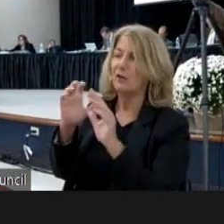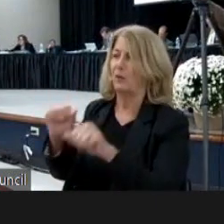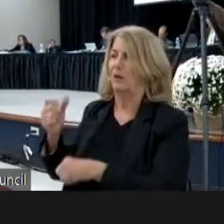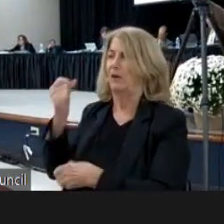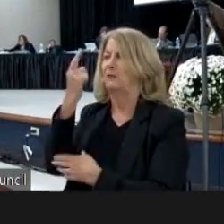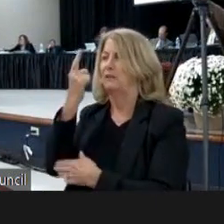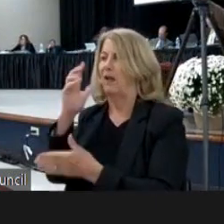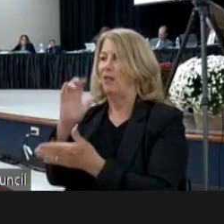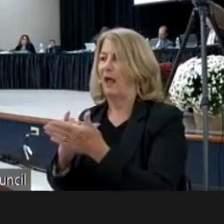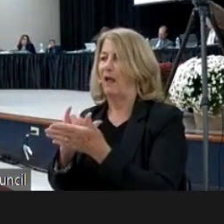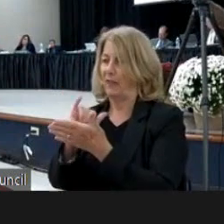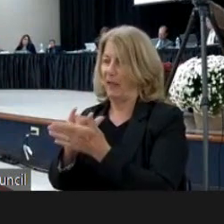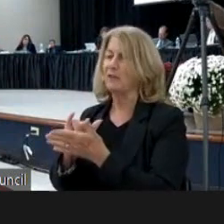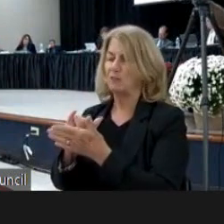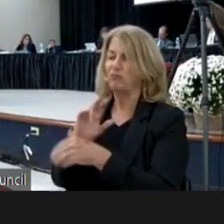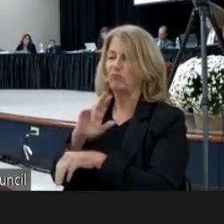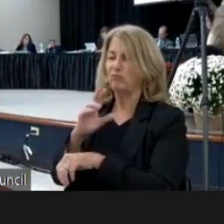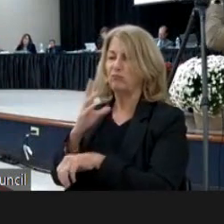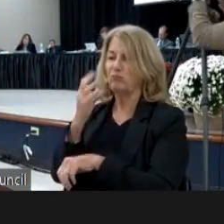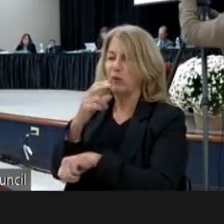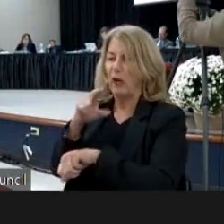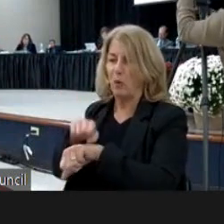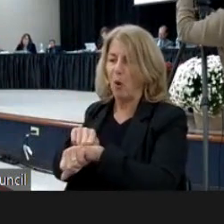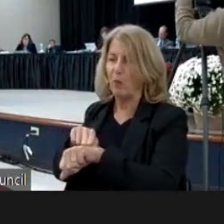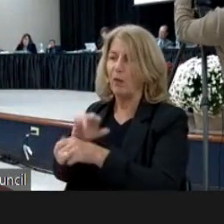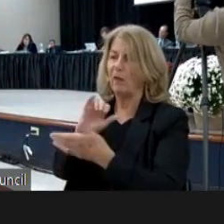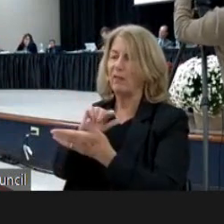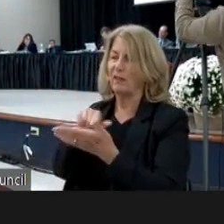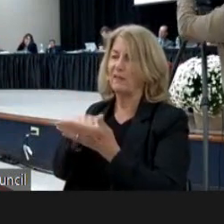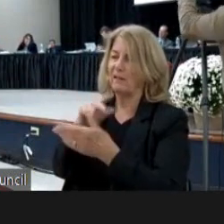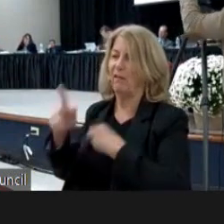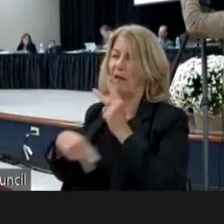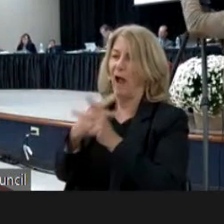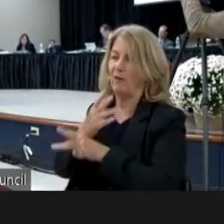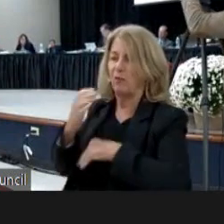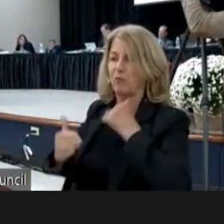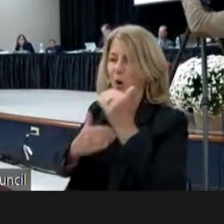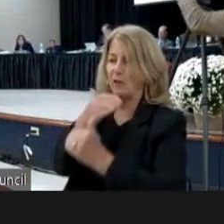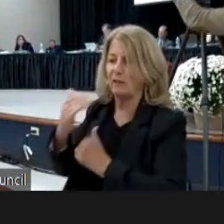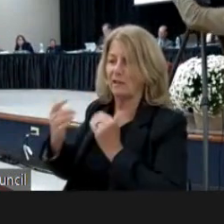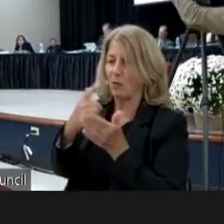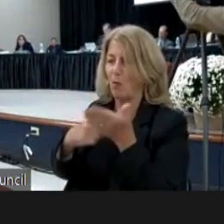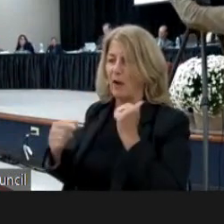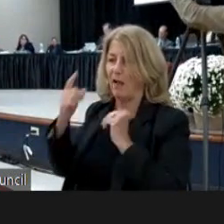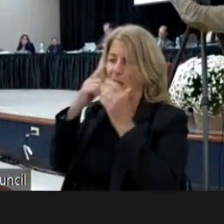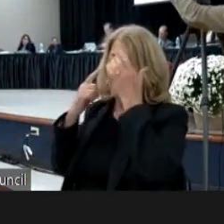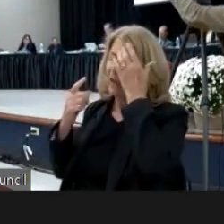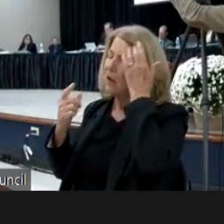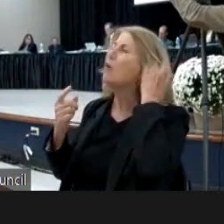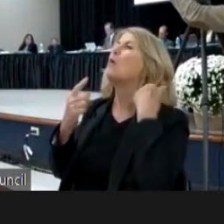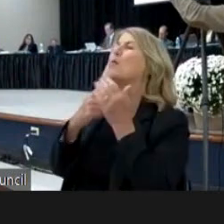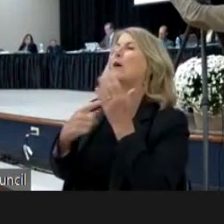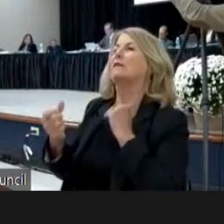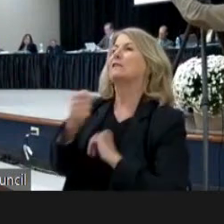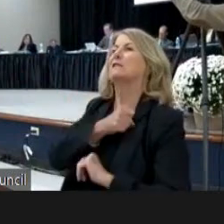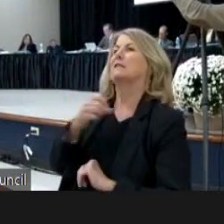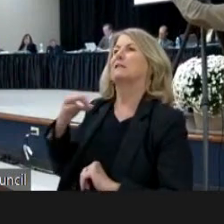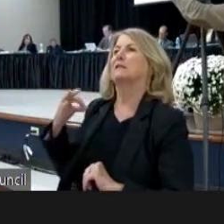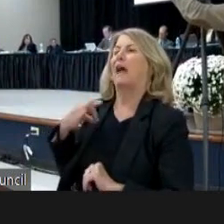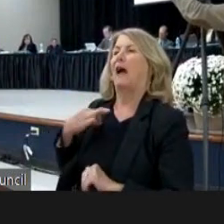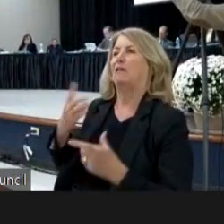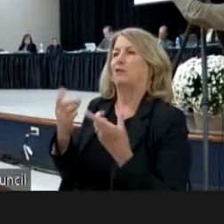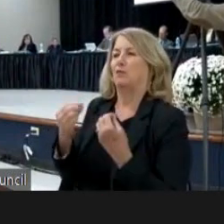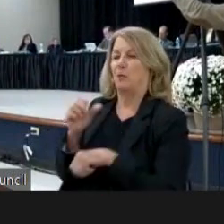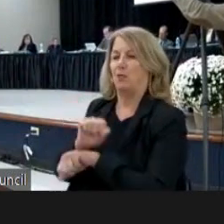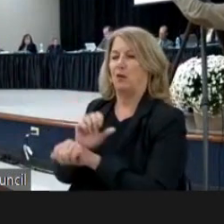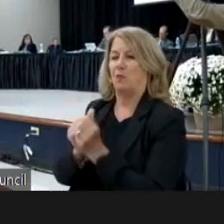that. It's pretty normal in a process like this. So, I think what staff is doing and working with Baylor is great,